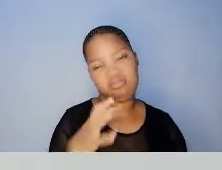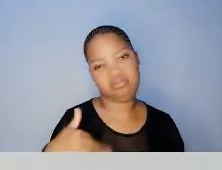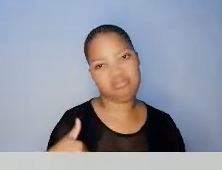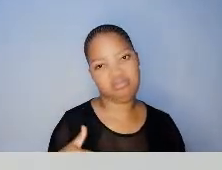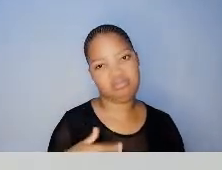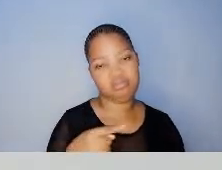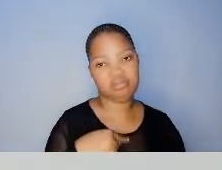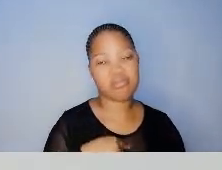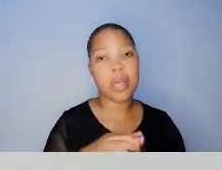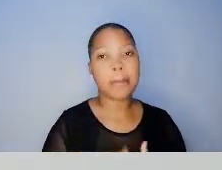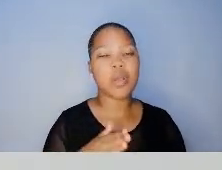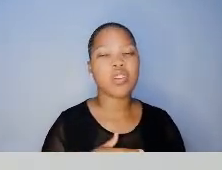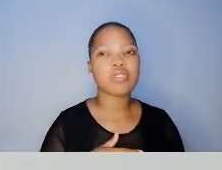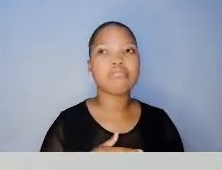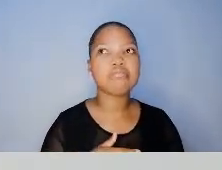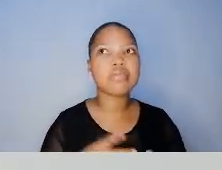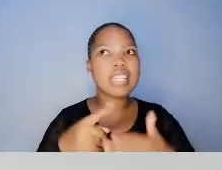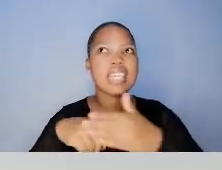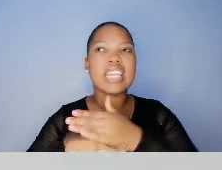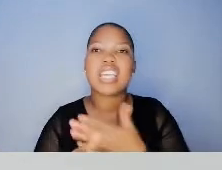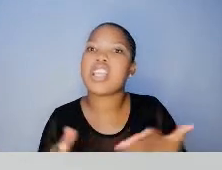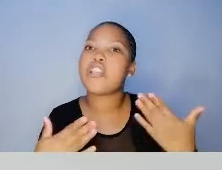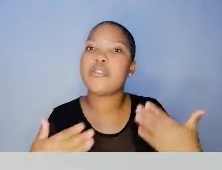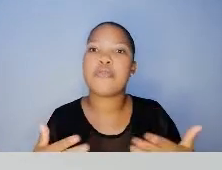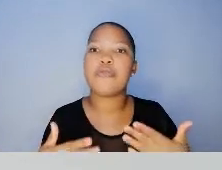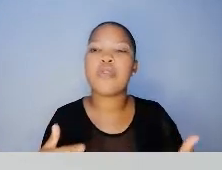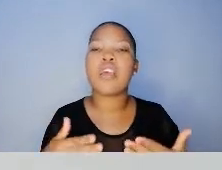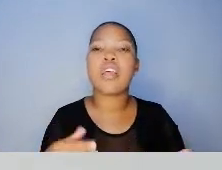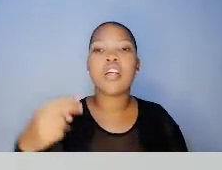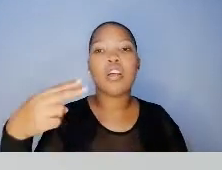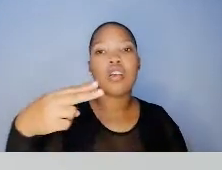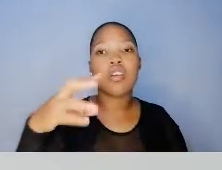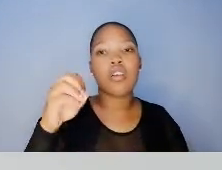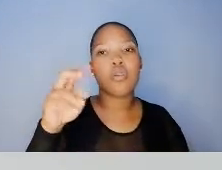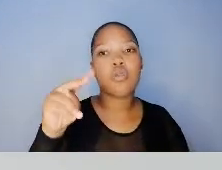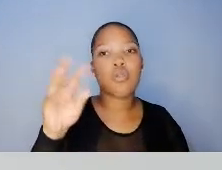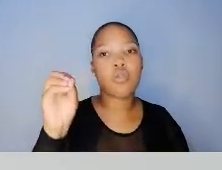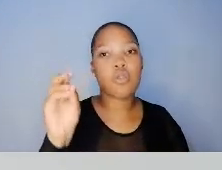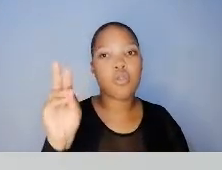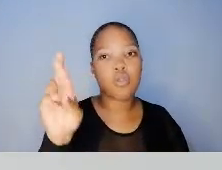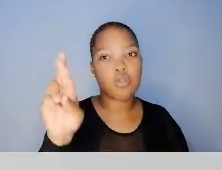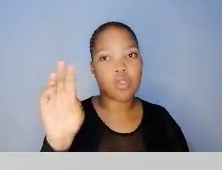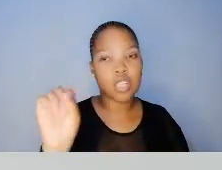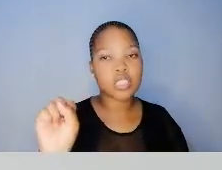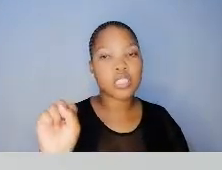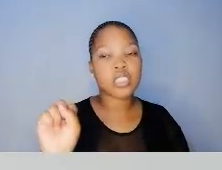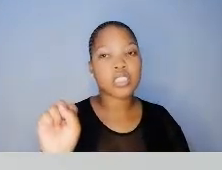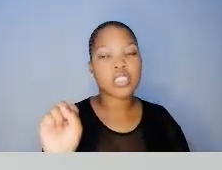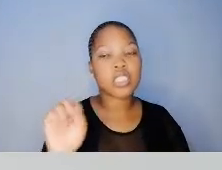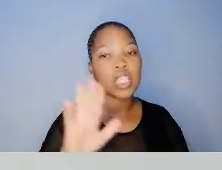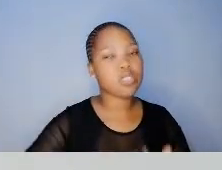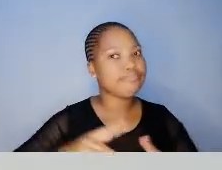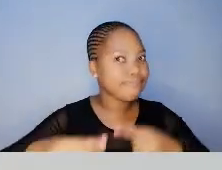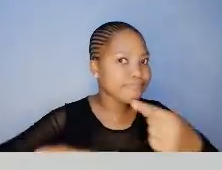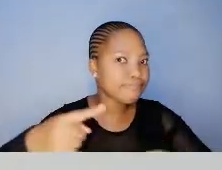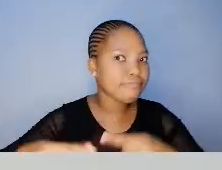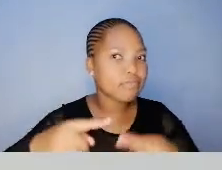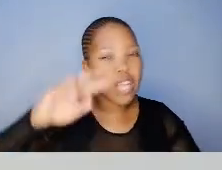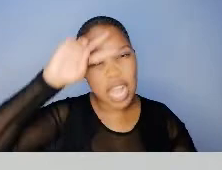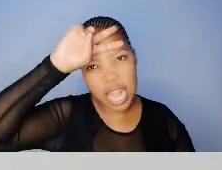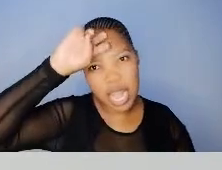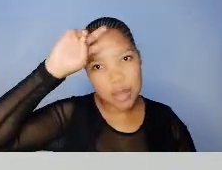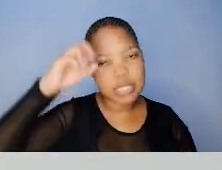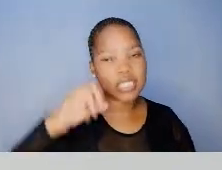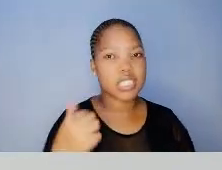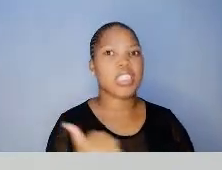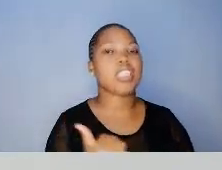start for me, because I think I could have gone straight into honors from the onset, and then get both like a masters